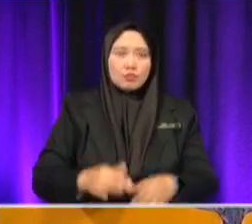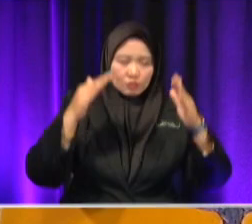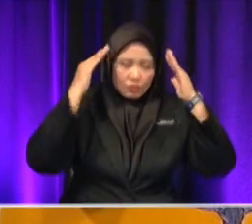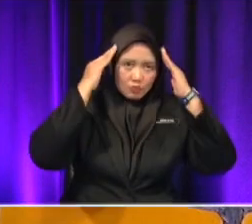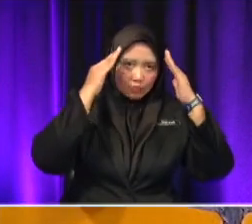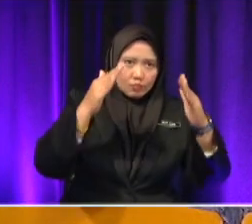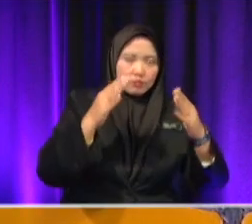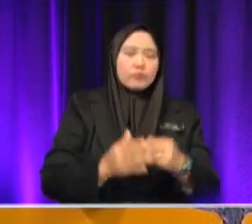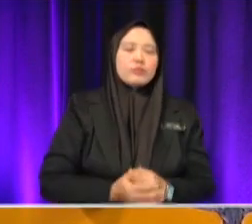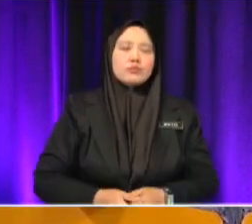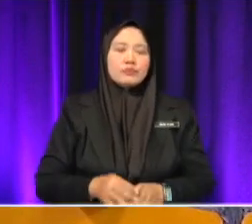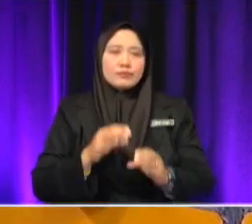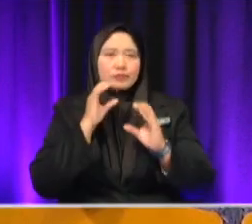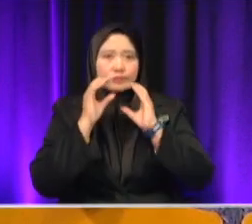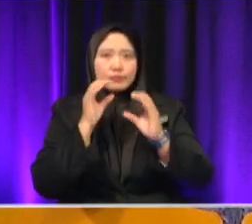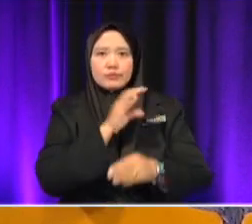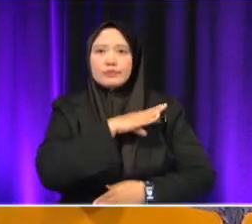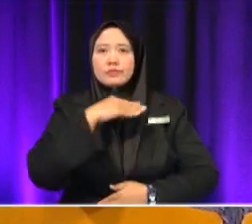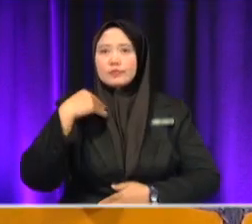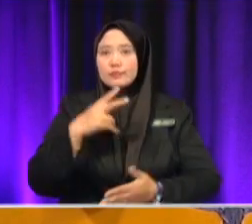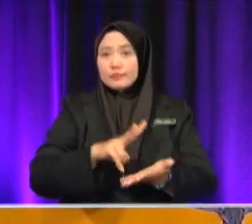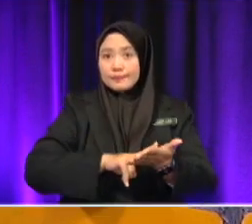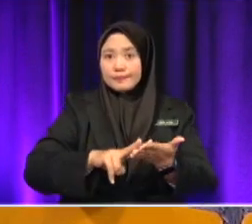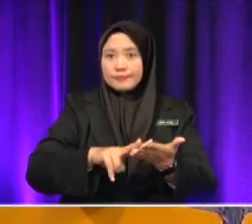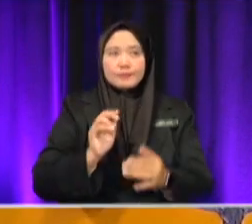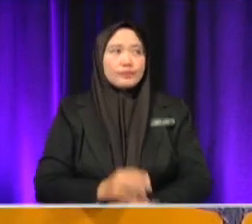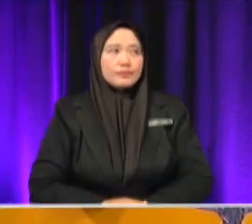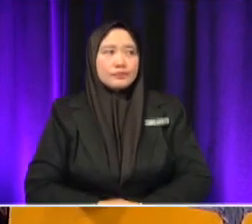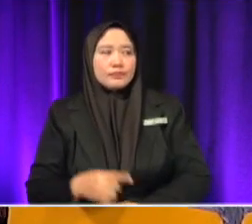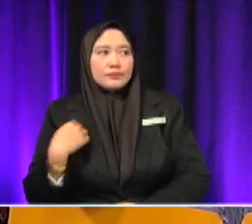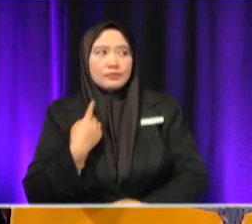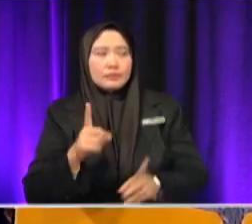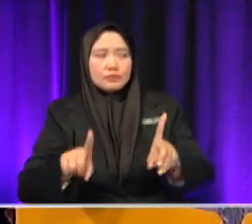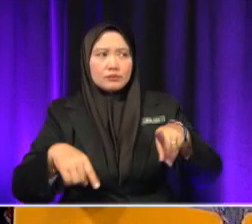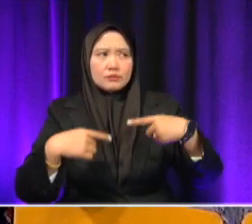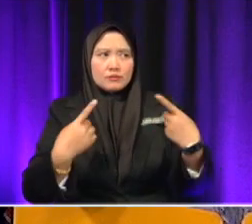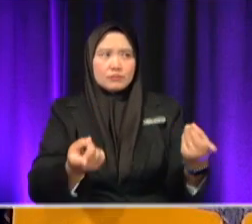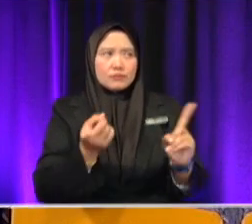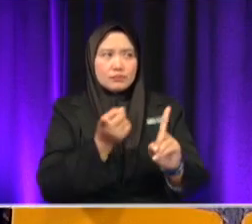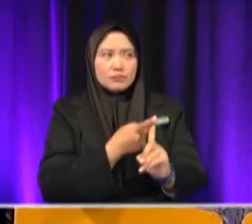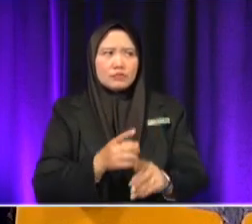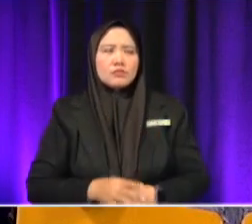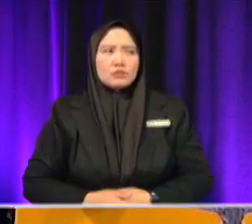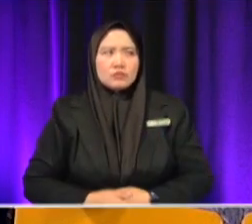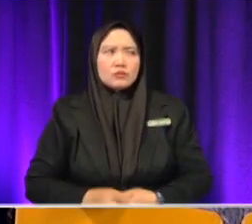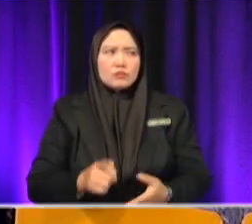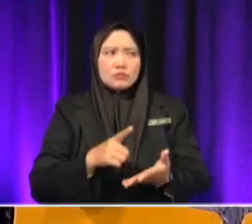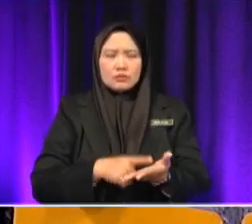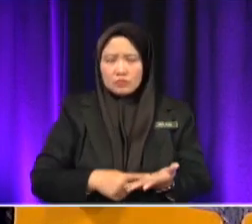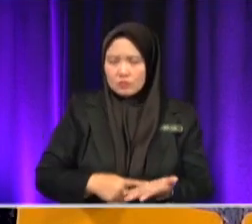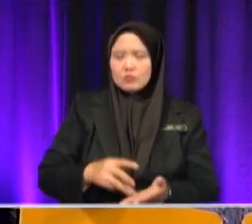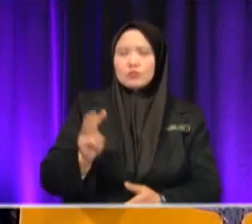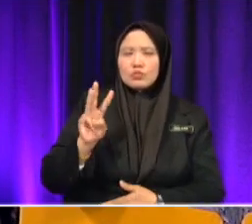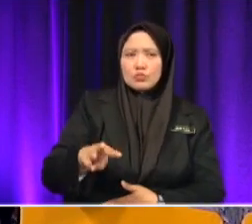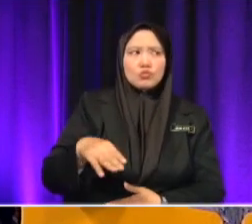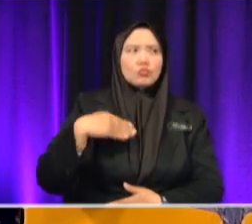speaking and reading. Okay. All right. So let's go to the first part, in which I've entitled it, What Would You Do? Okay,